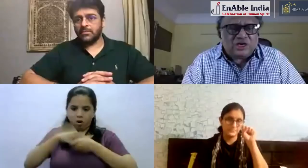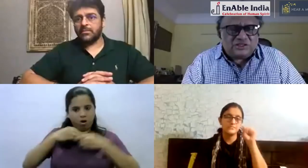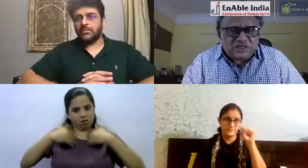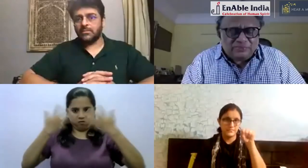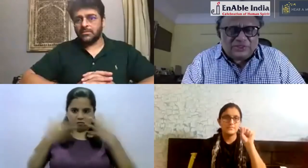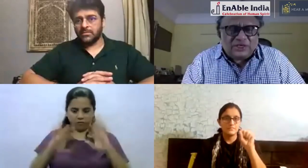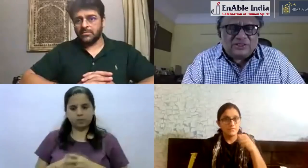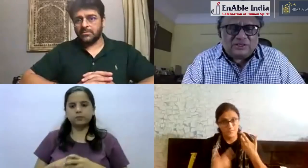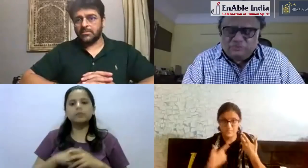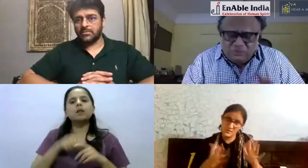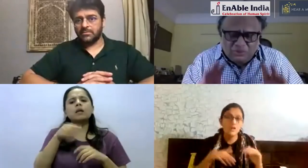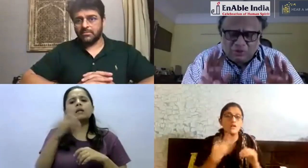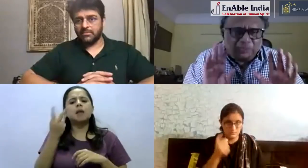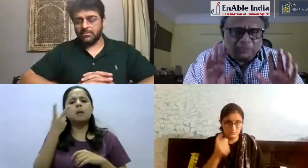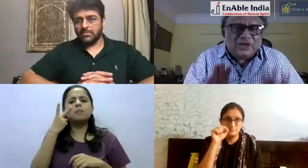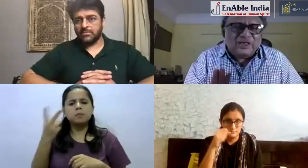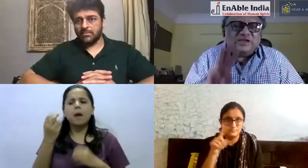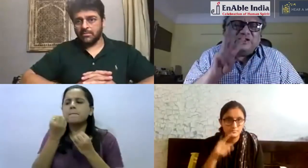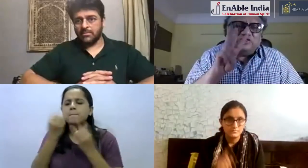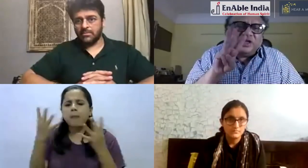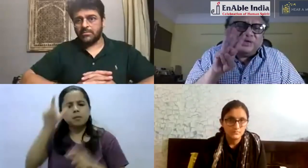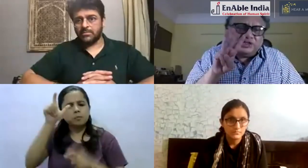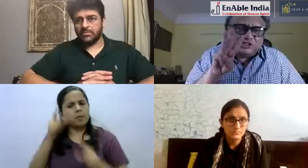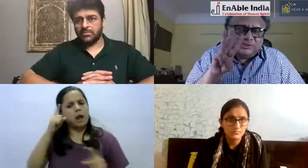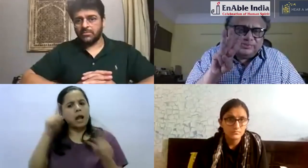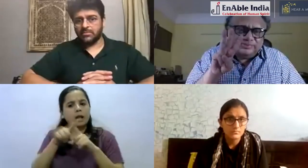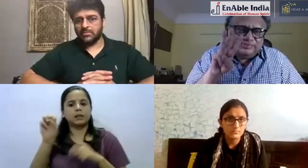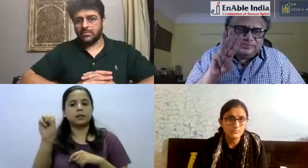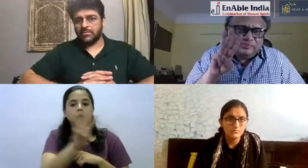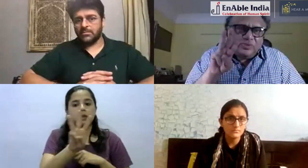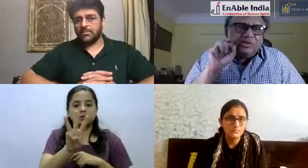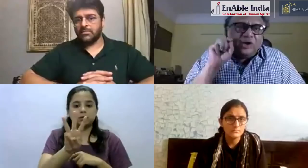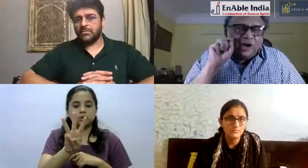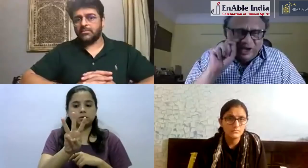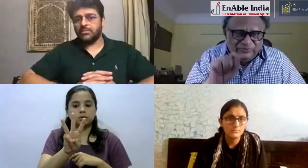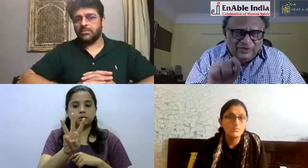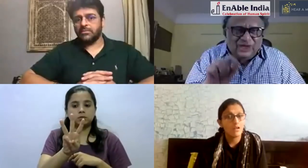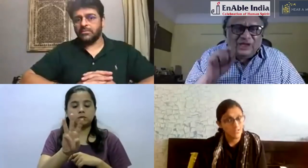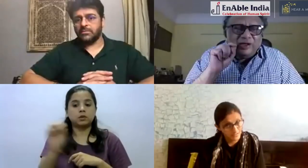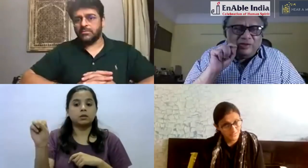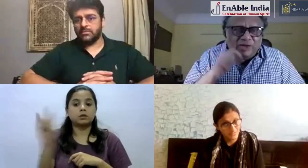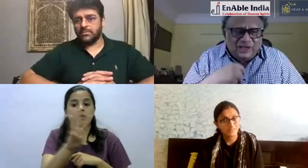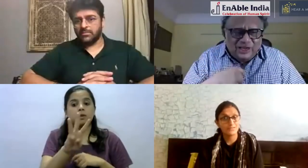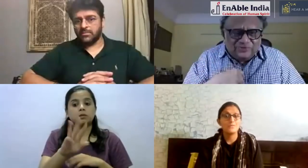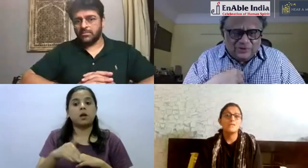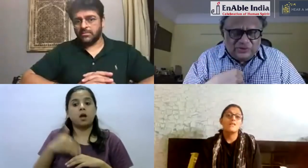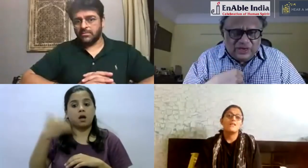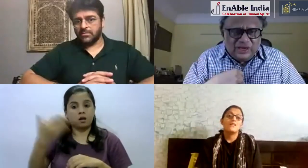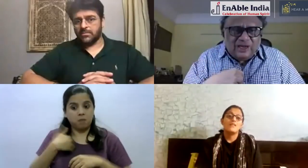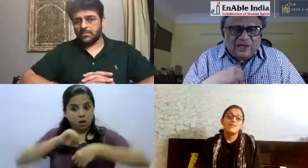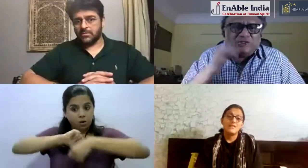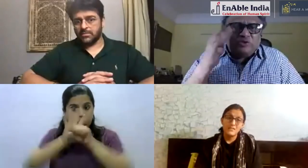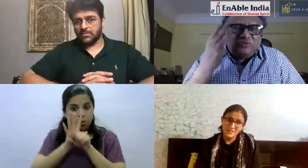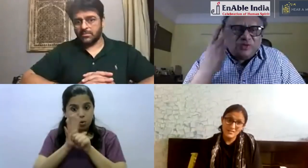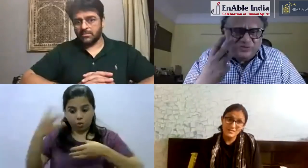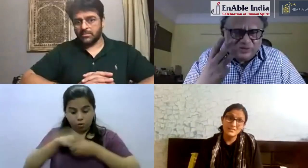Most accepted, most people agree 3 months. After I have corona,